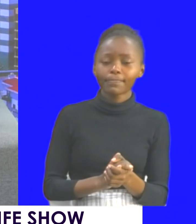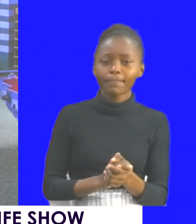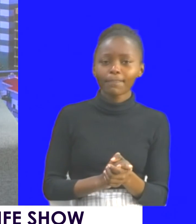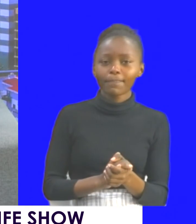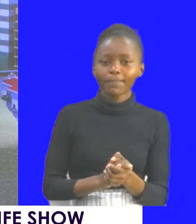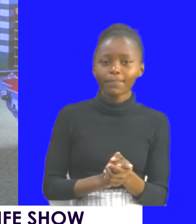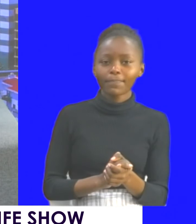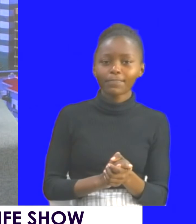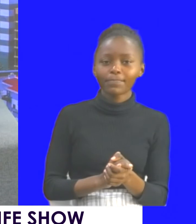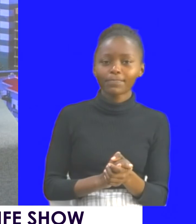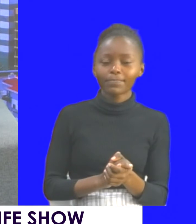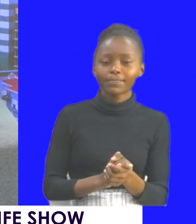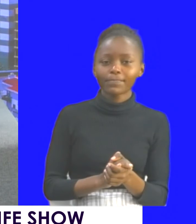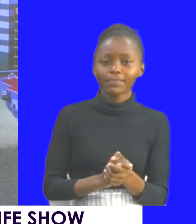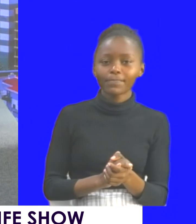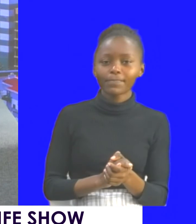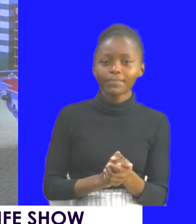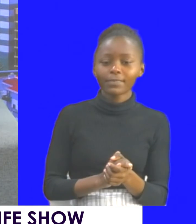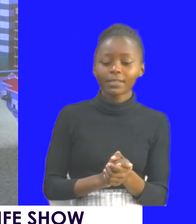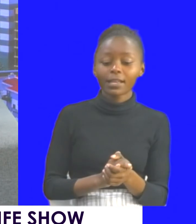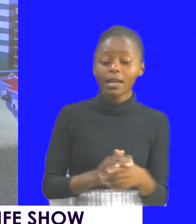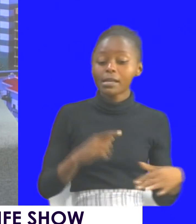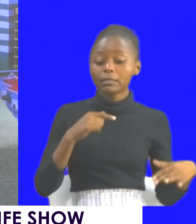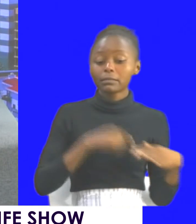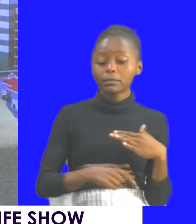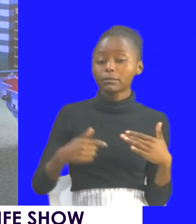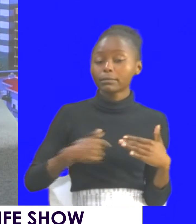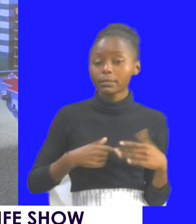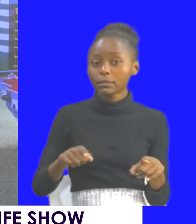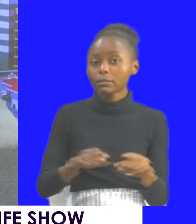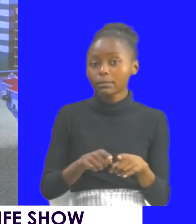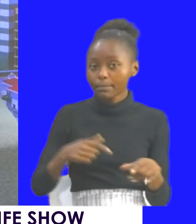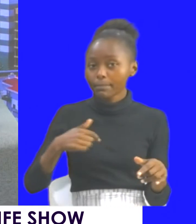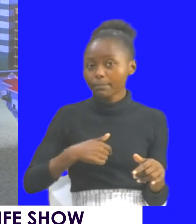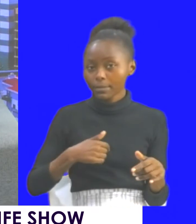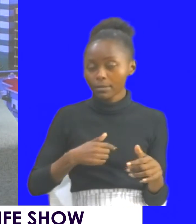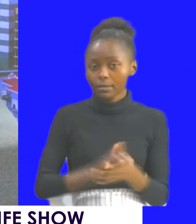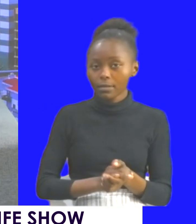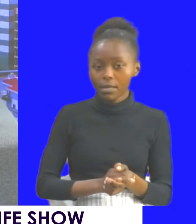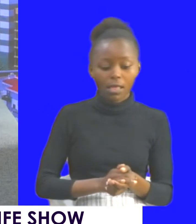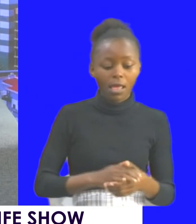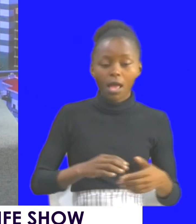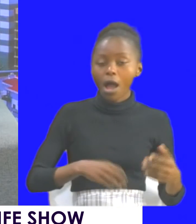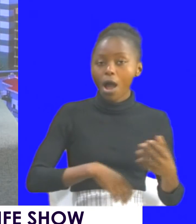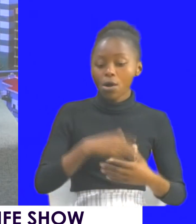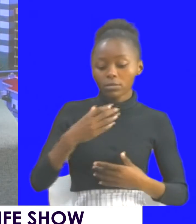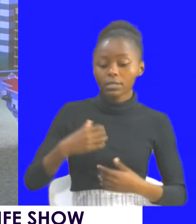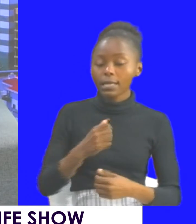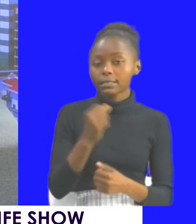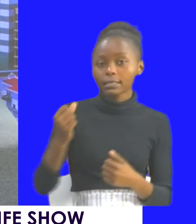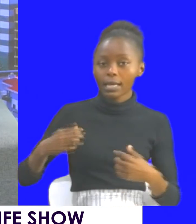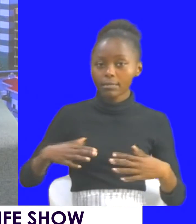know, the inside of me is the me. The outer is just the covering. You